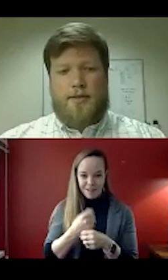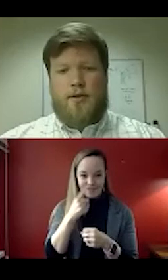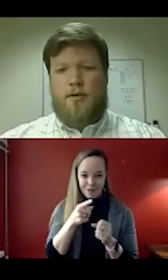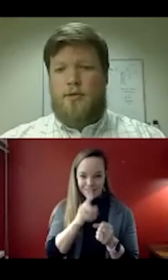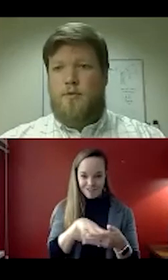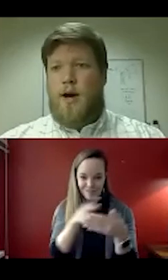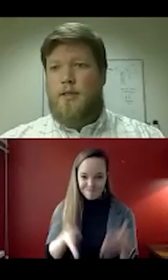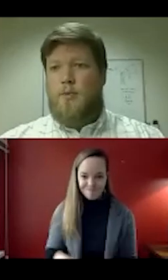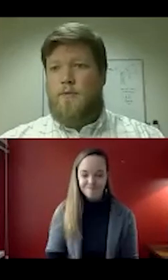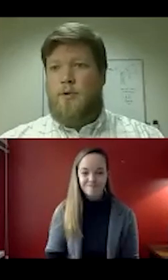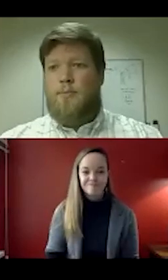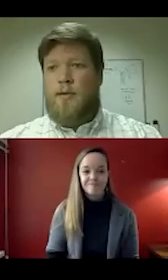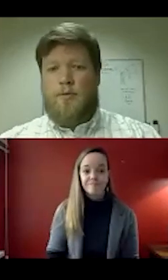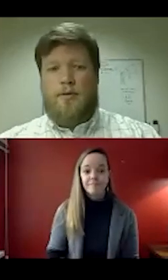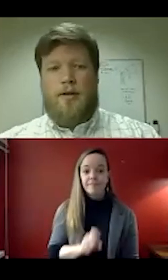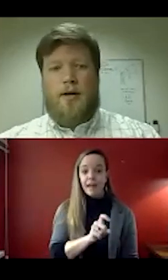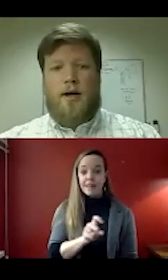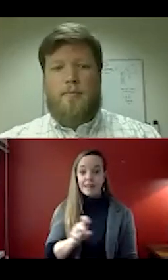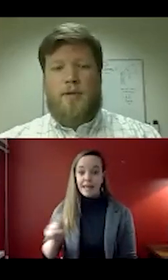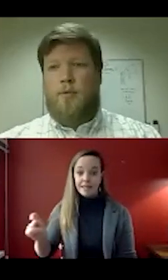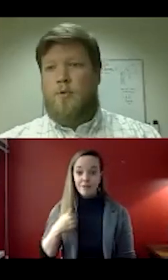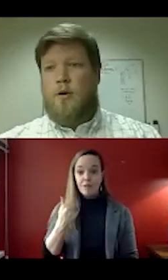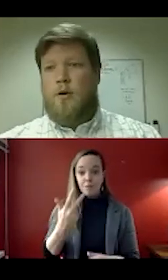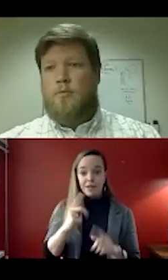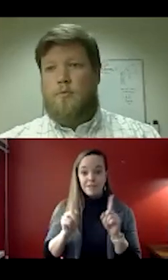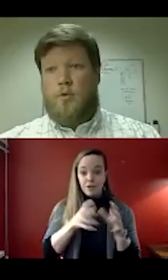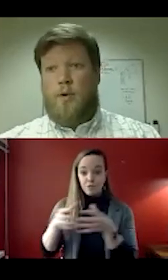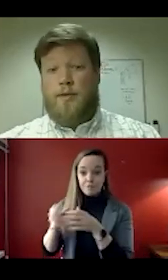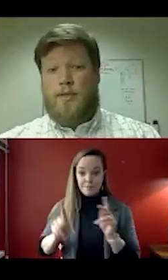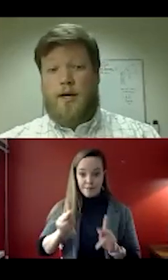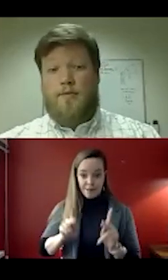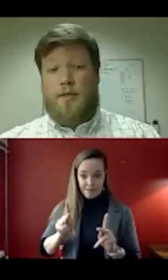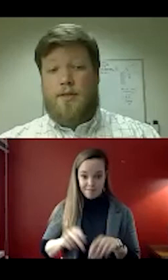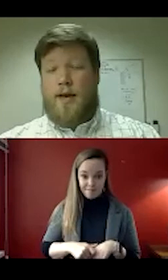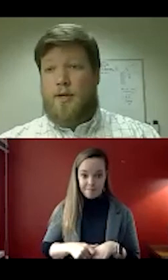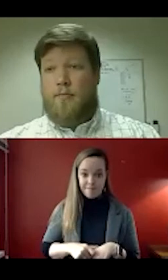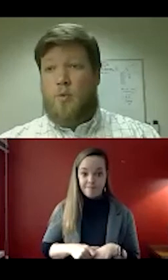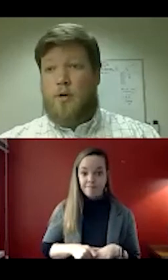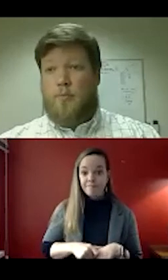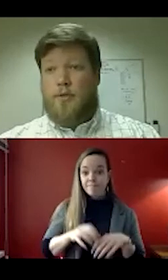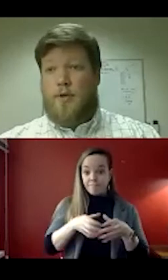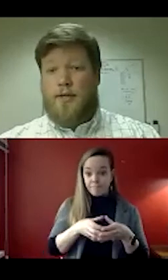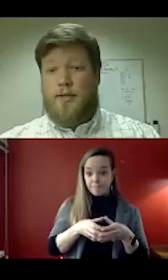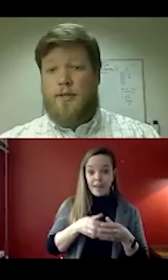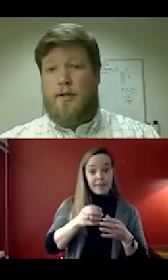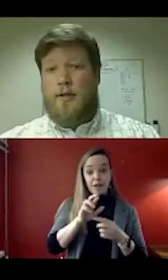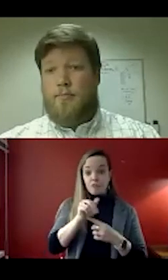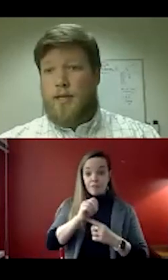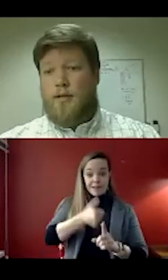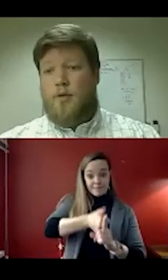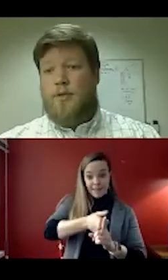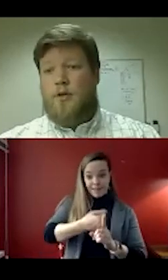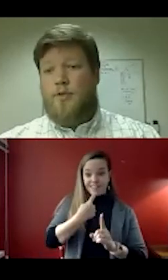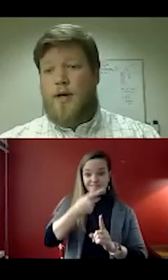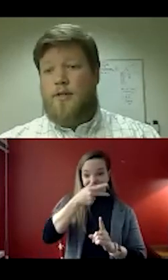x-axis here, you've got 3 different groups of people. People who rate themselves as having poor coping strategies,